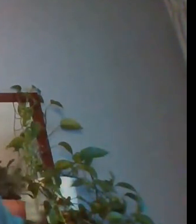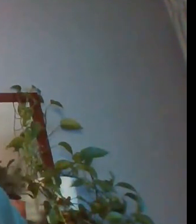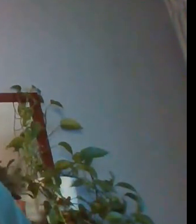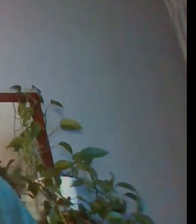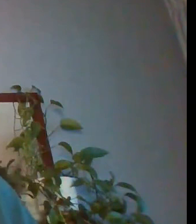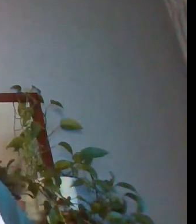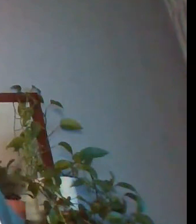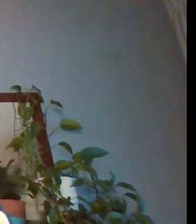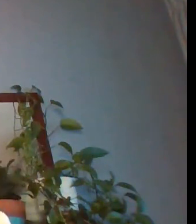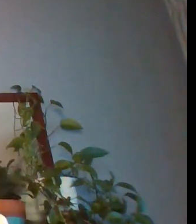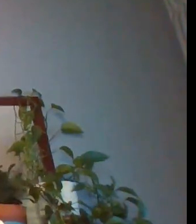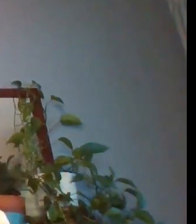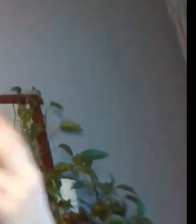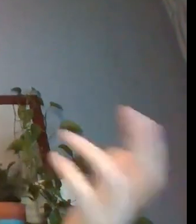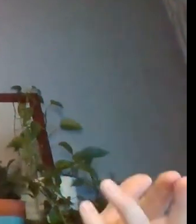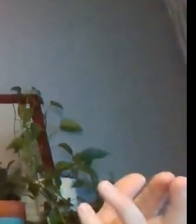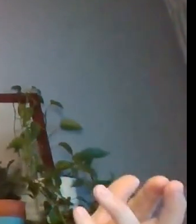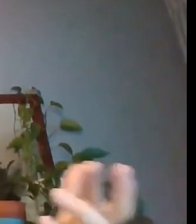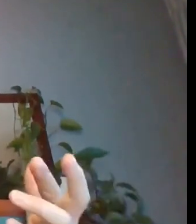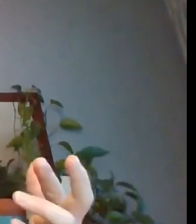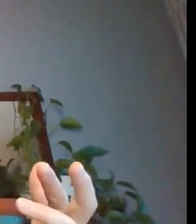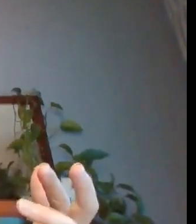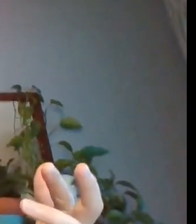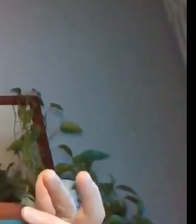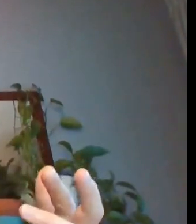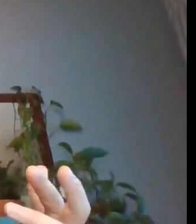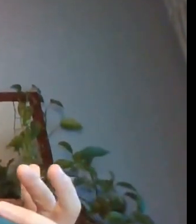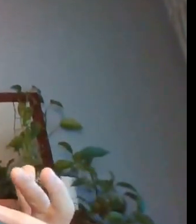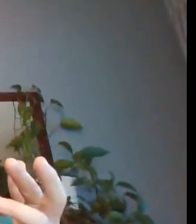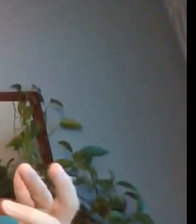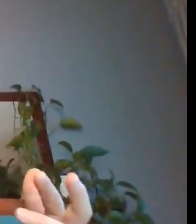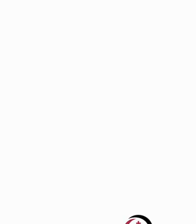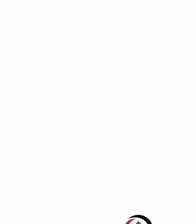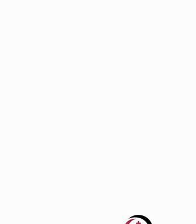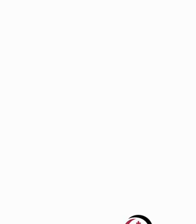i'm going to stop recording and i'm going to see if anybody has any questions um